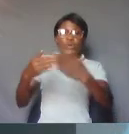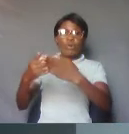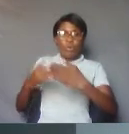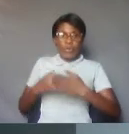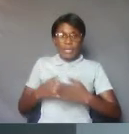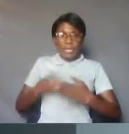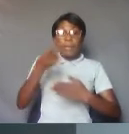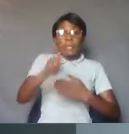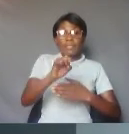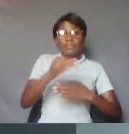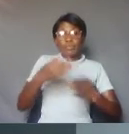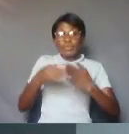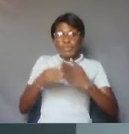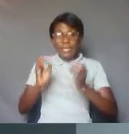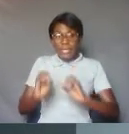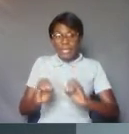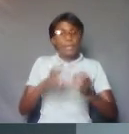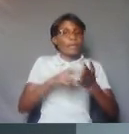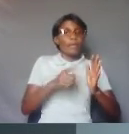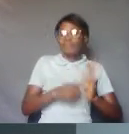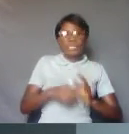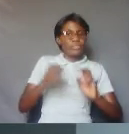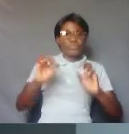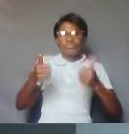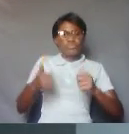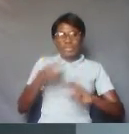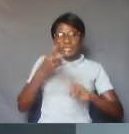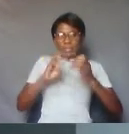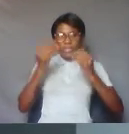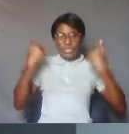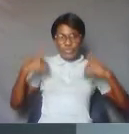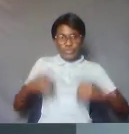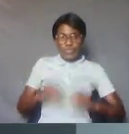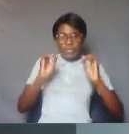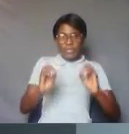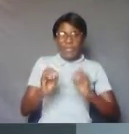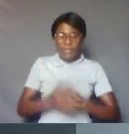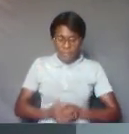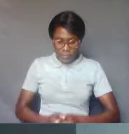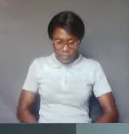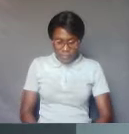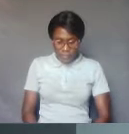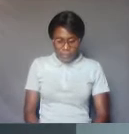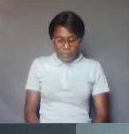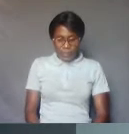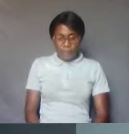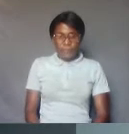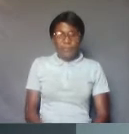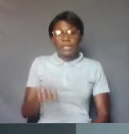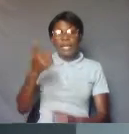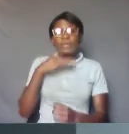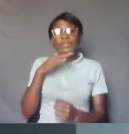Lewis, who is a deaf priest in the Church of England. And she